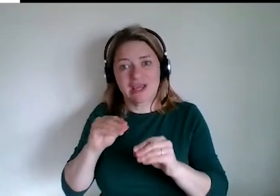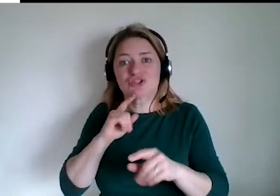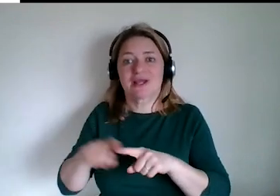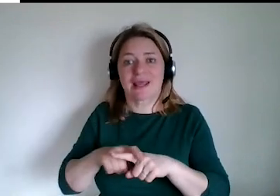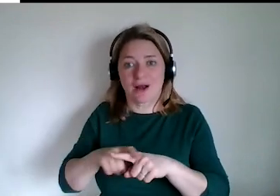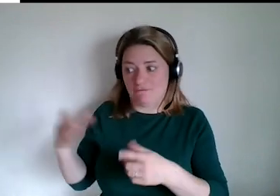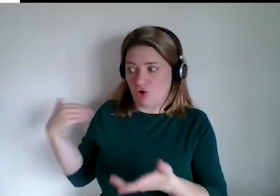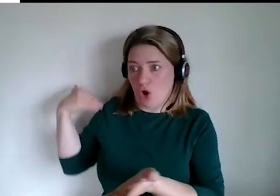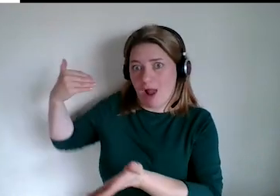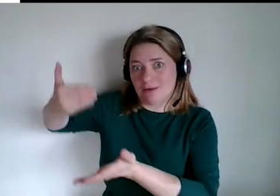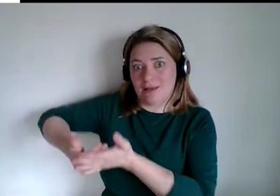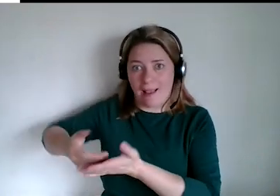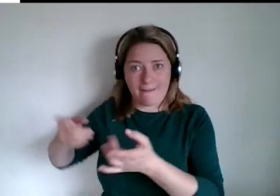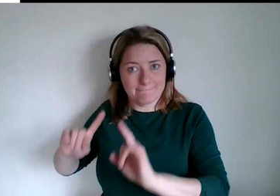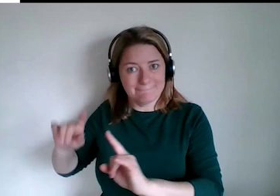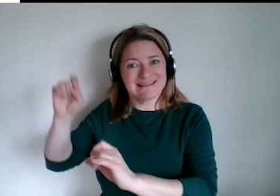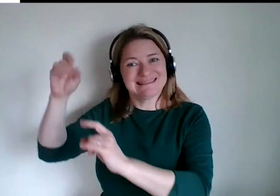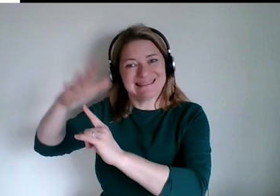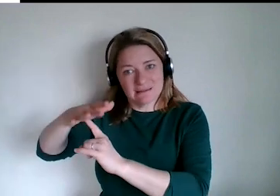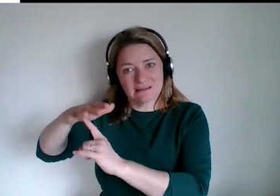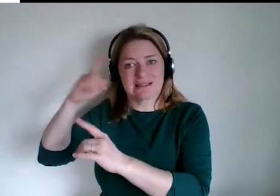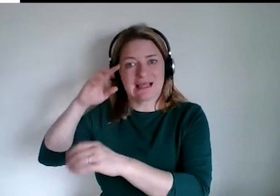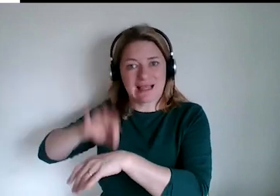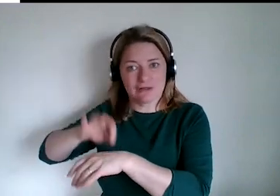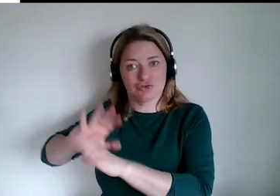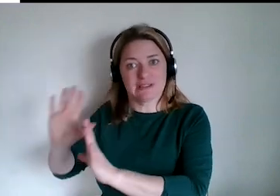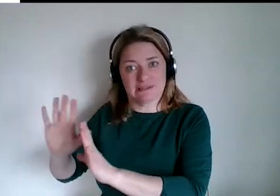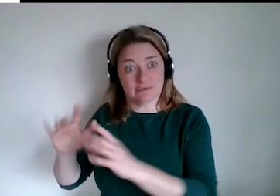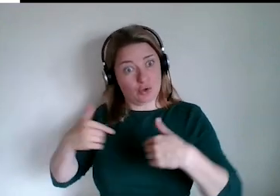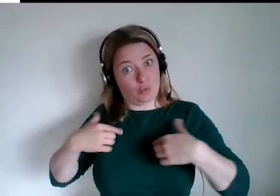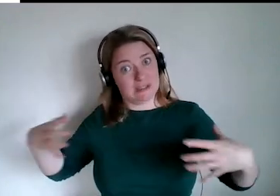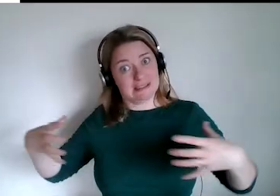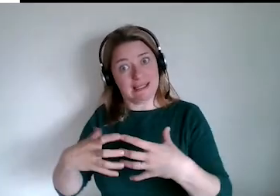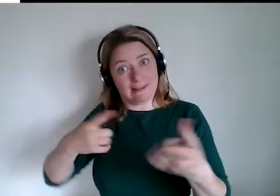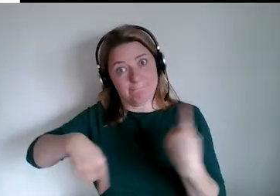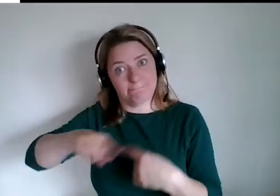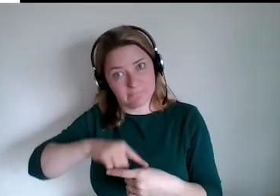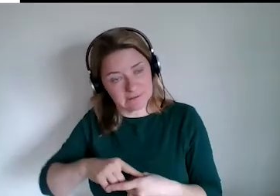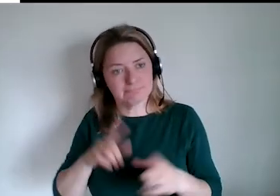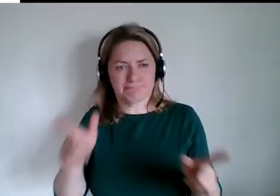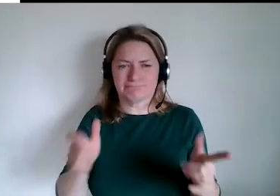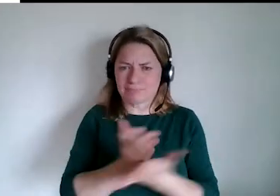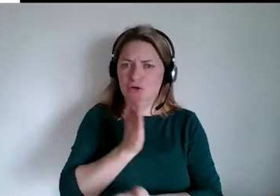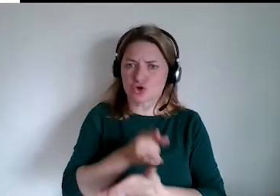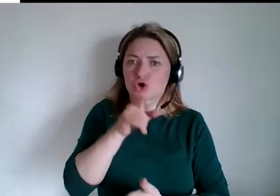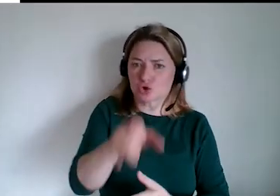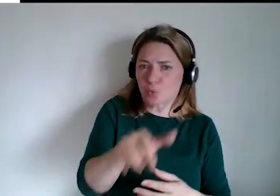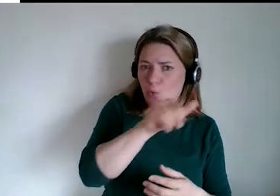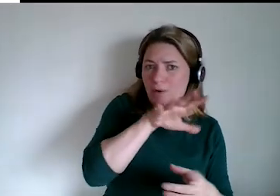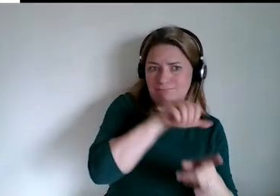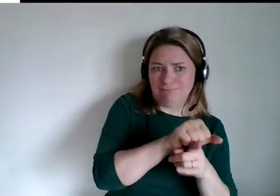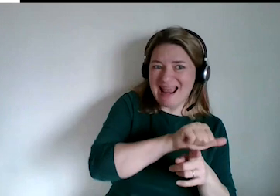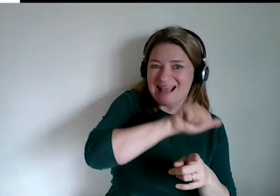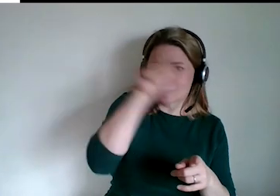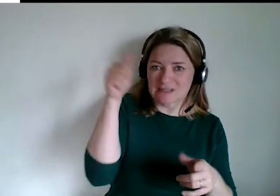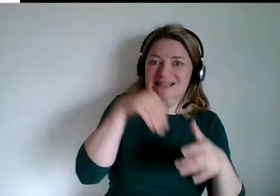time as a senior psychiatrist involved. So in terms of teams, do identify experts in data management, because data